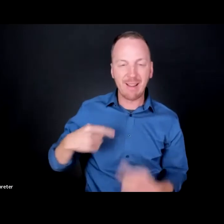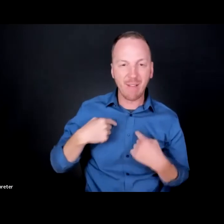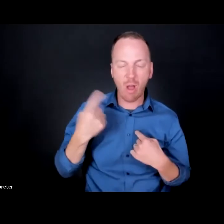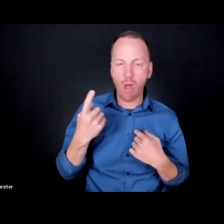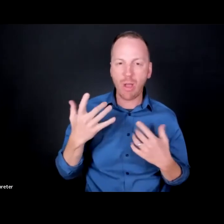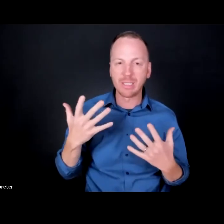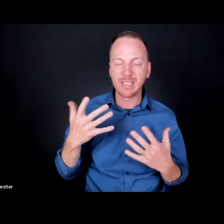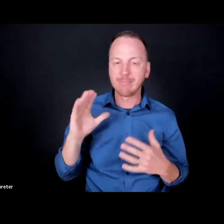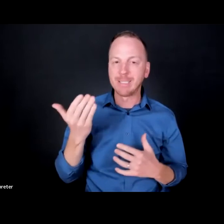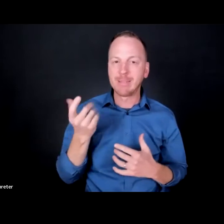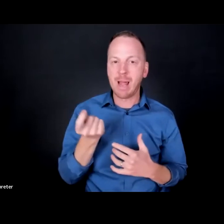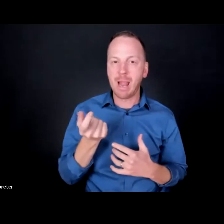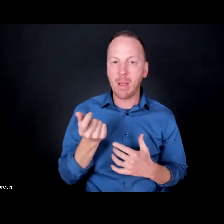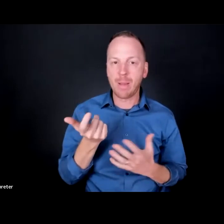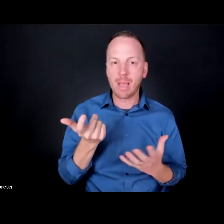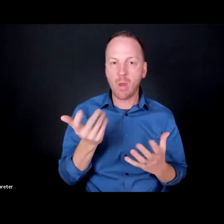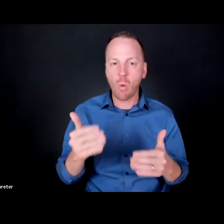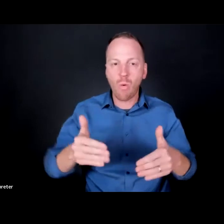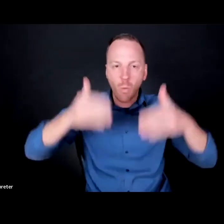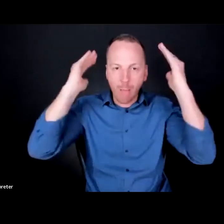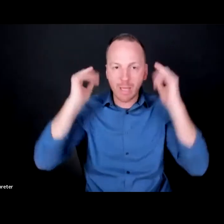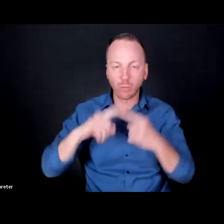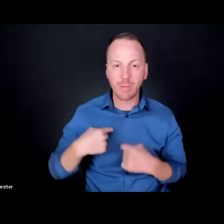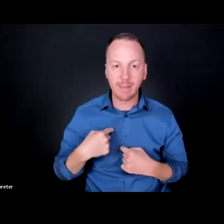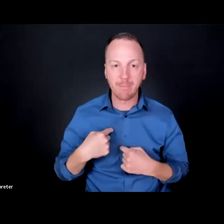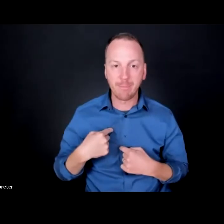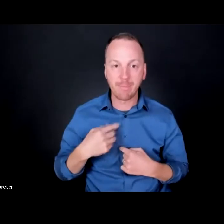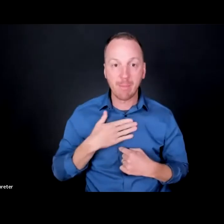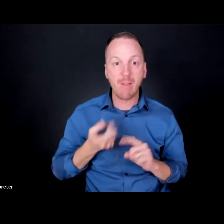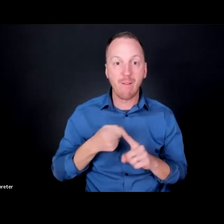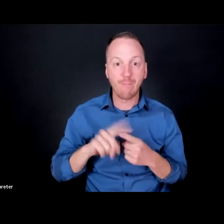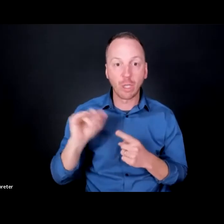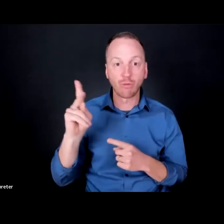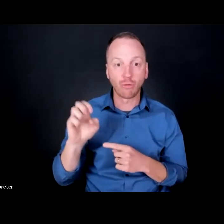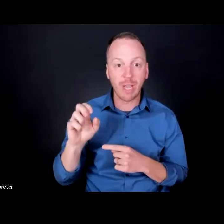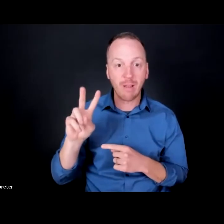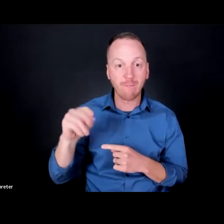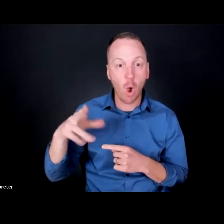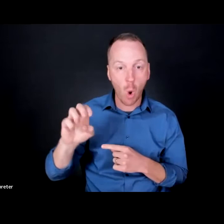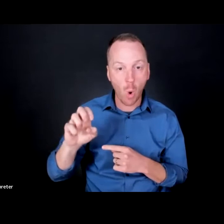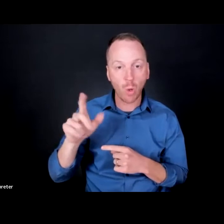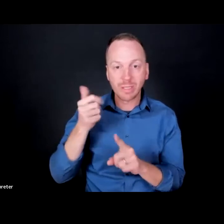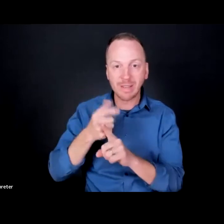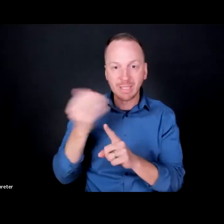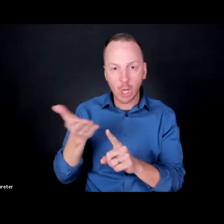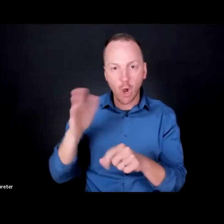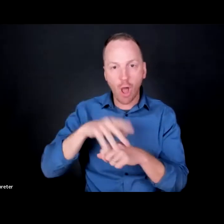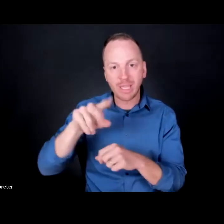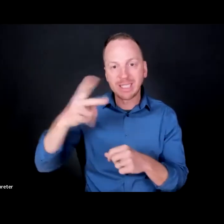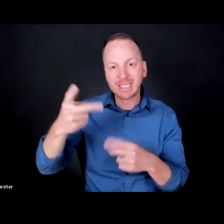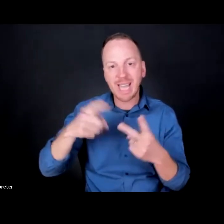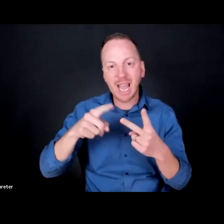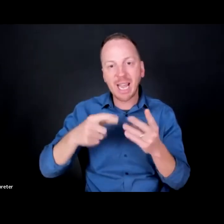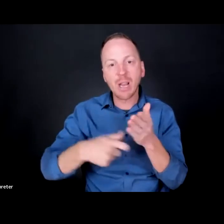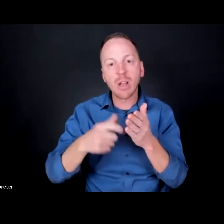always seemed a little bit overwhelming to me. But my friend Jake Voges, who is here on the second issue